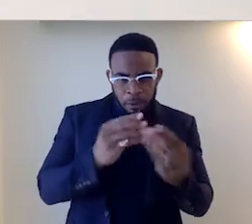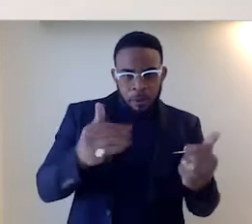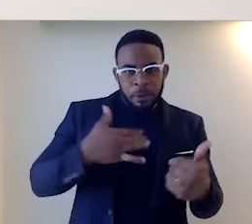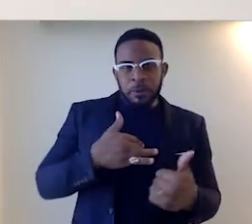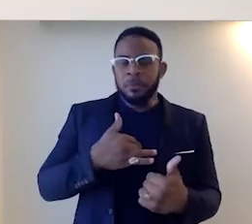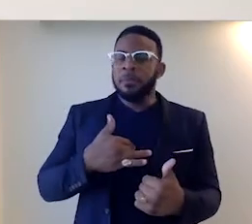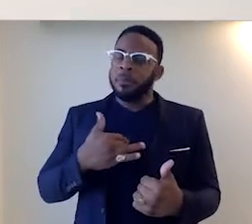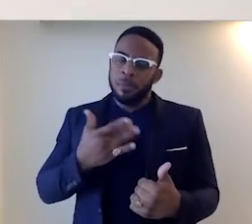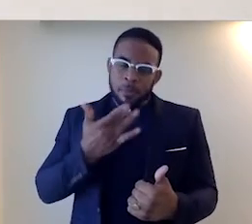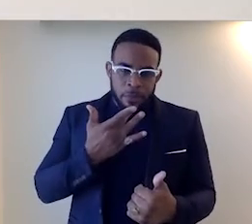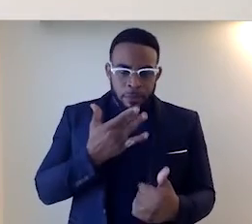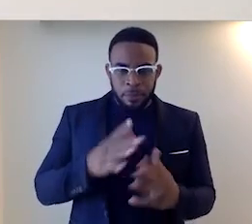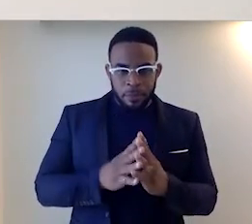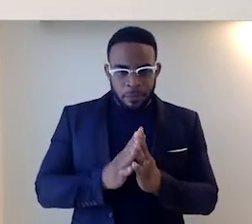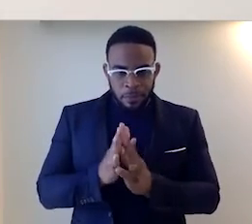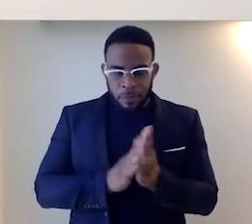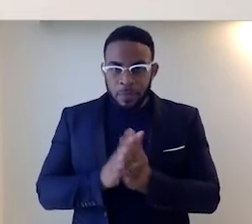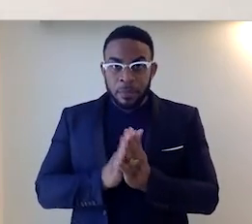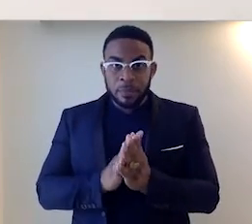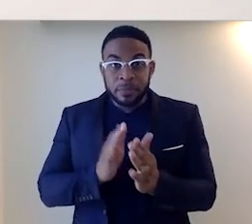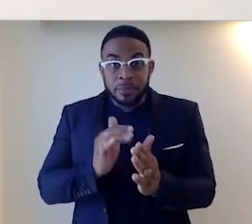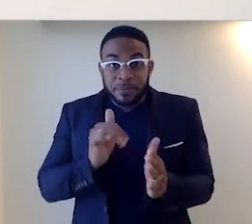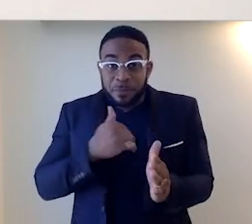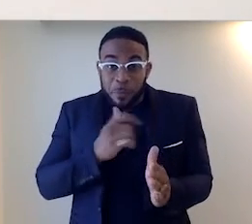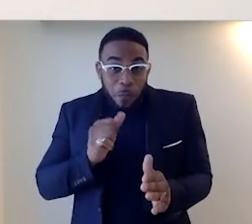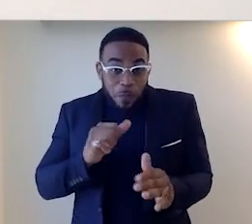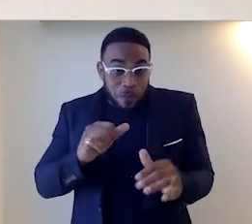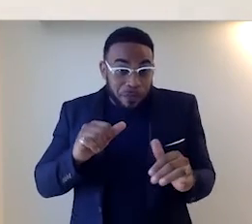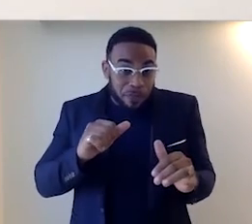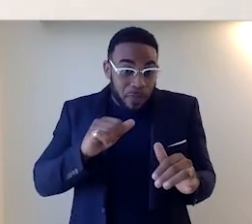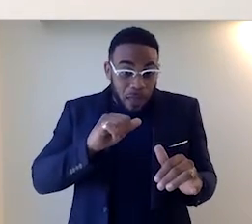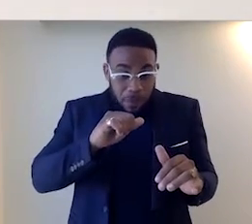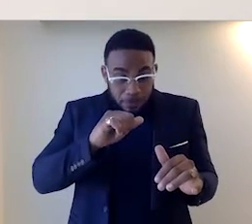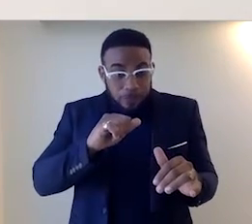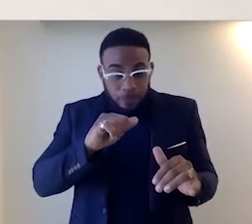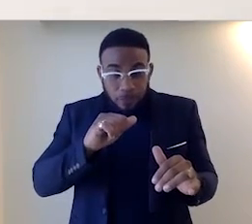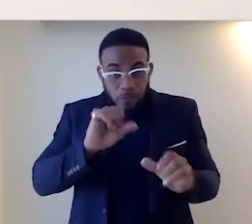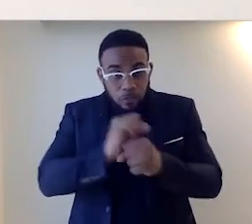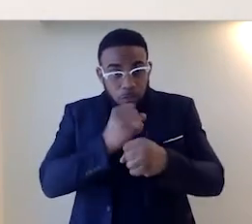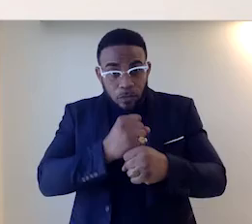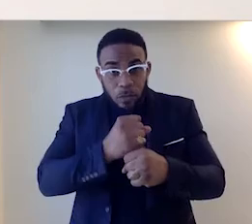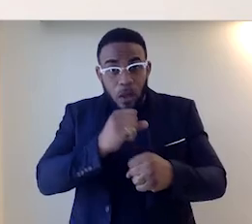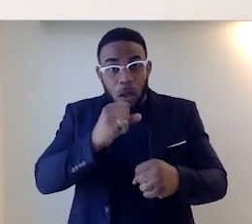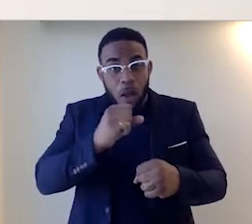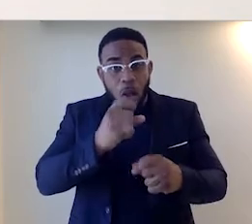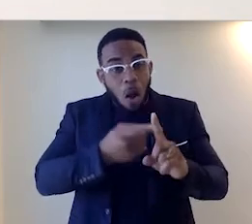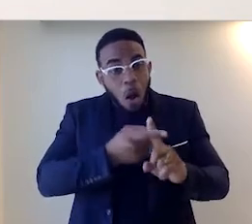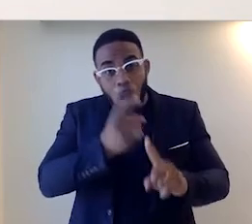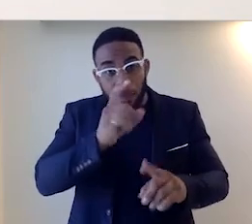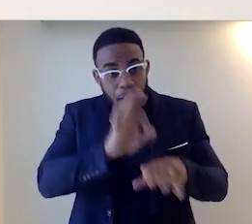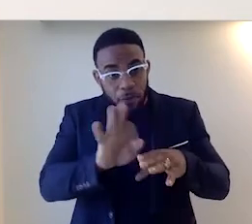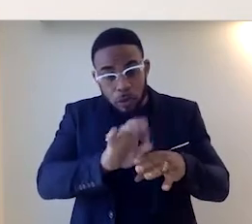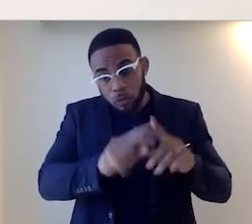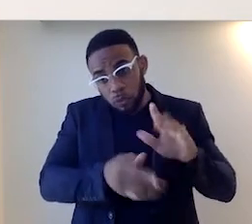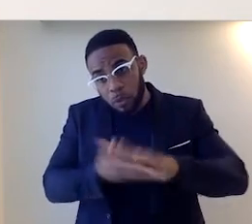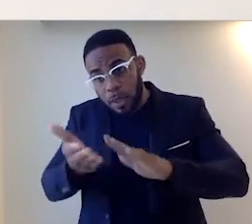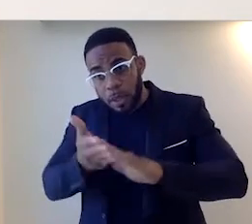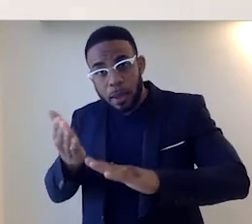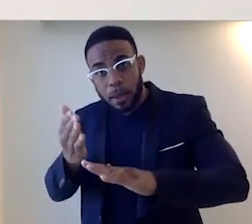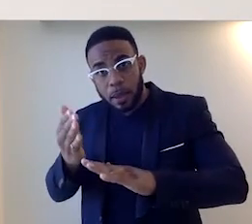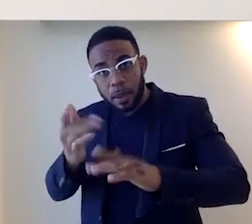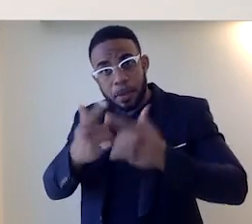my discrepancies. I created automation functions to execute